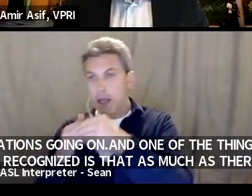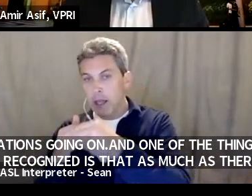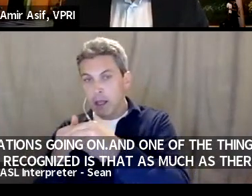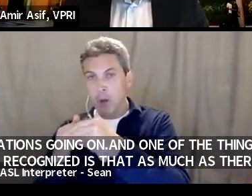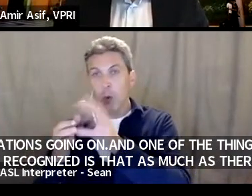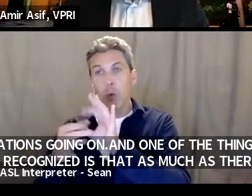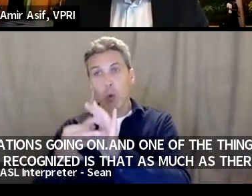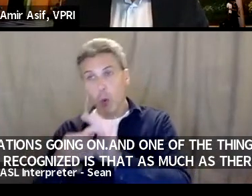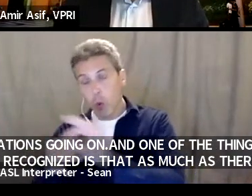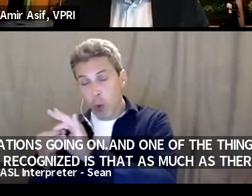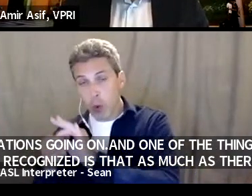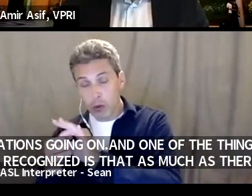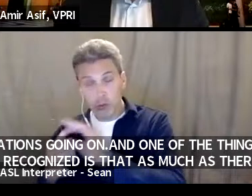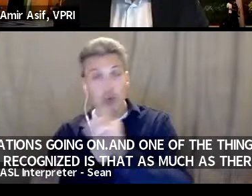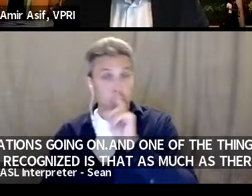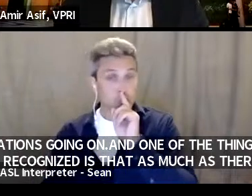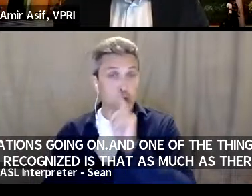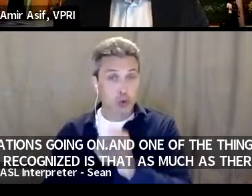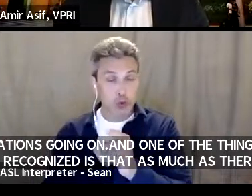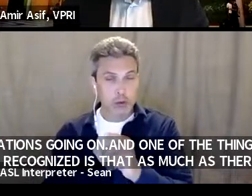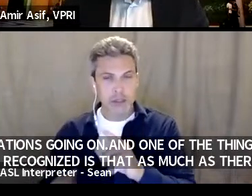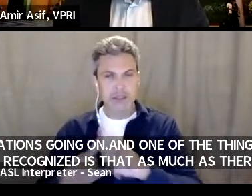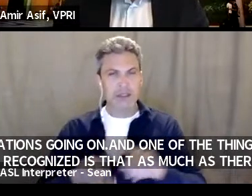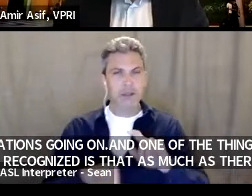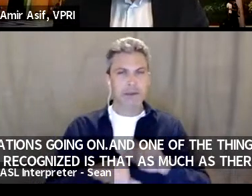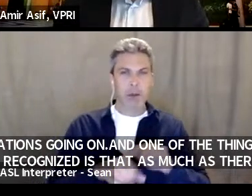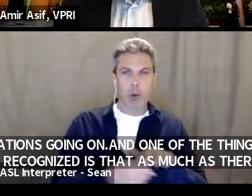there's also a lot of local community